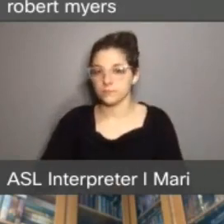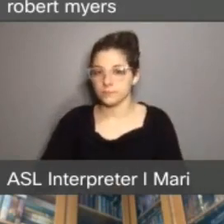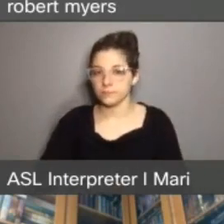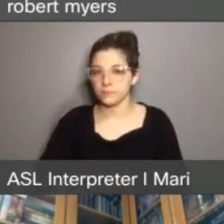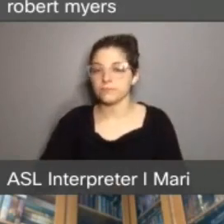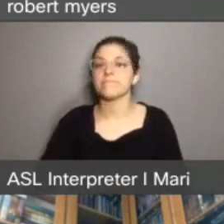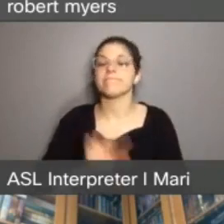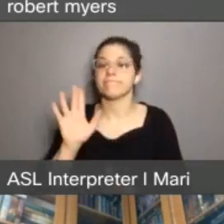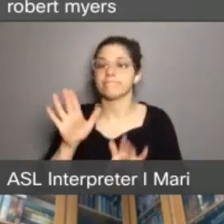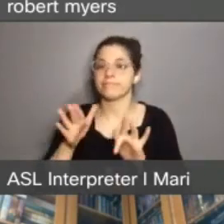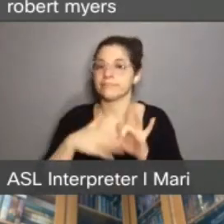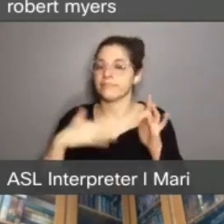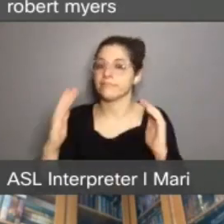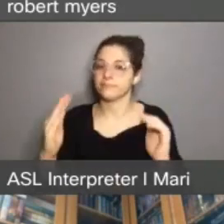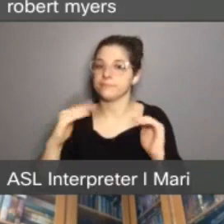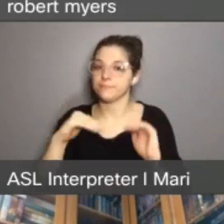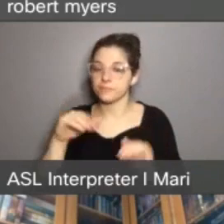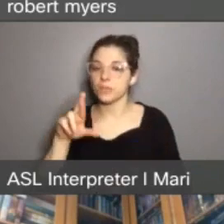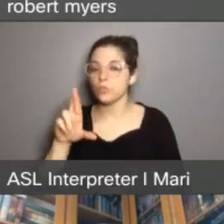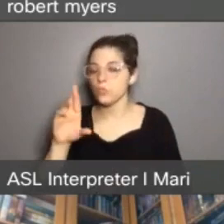All right, well, we'll move on to